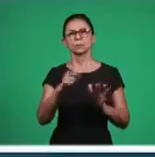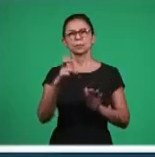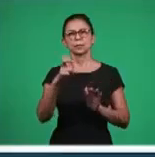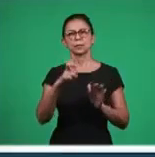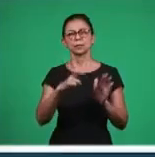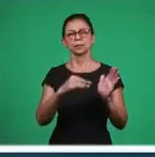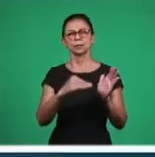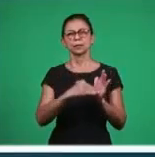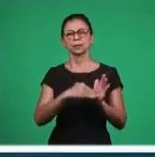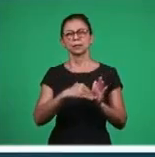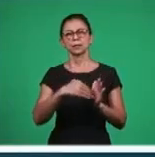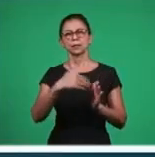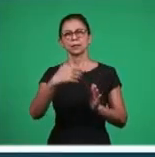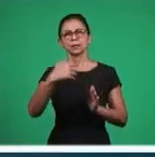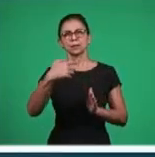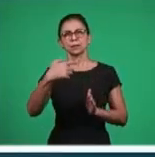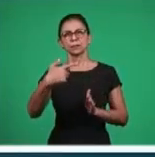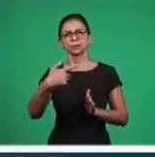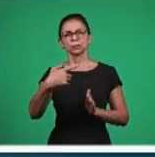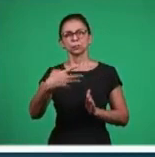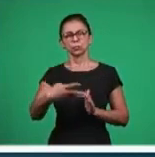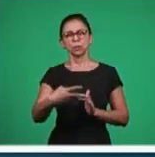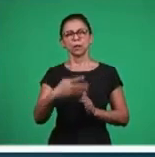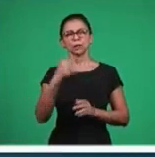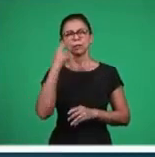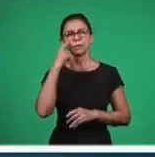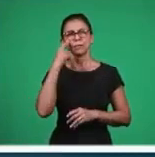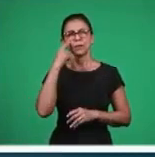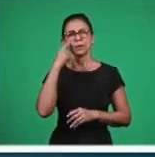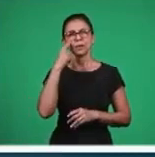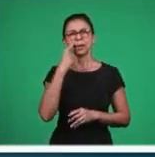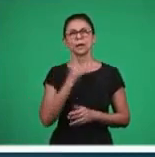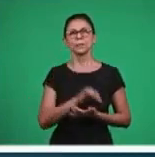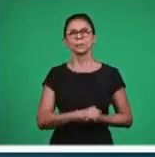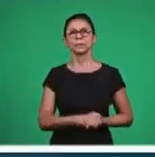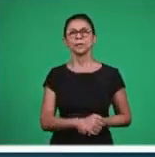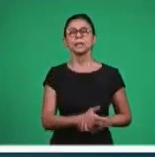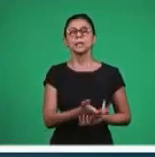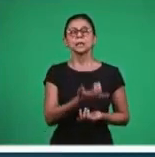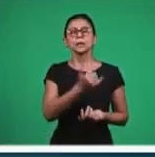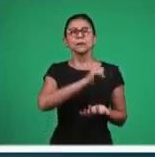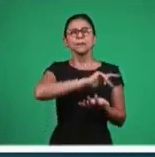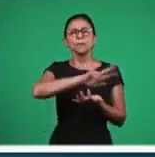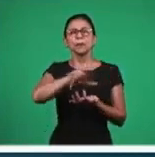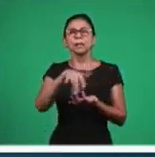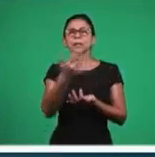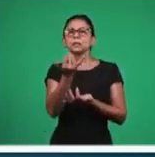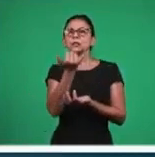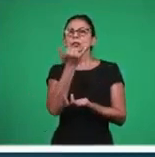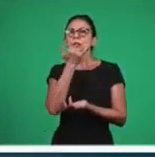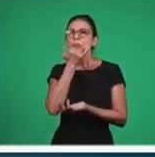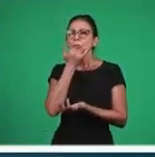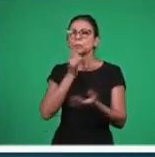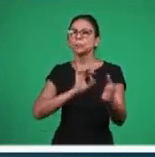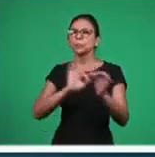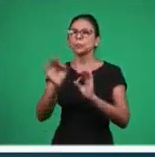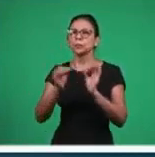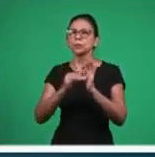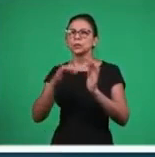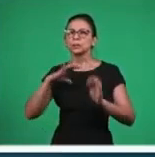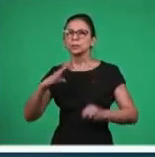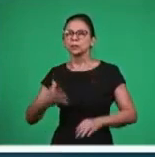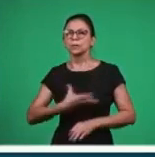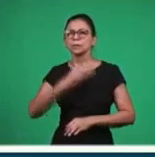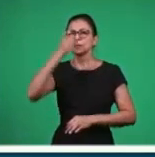15 to 24, identify historically what are the excuses about the rejection of the project of